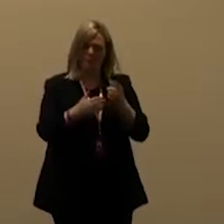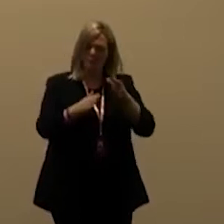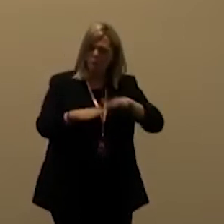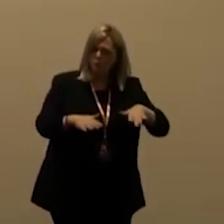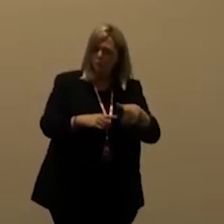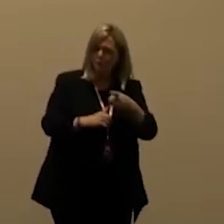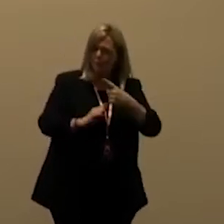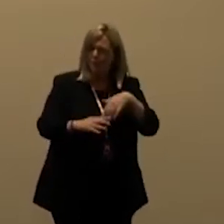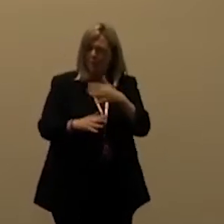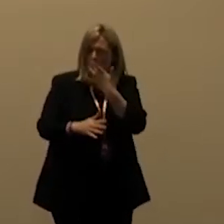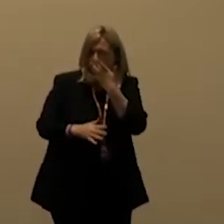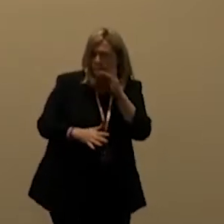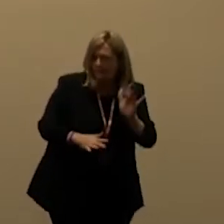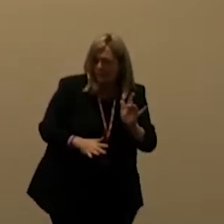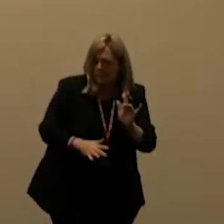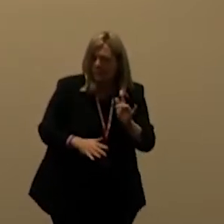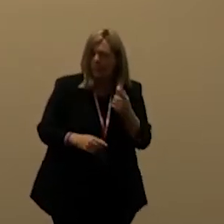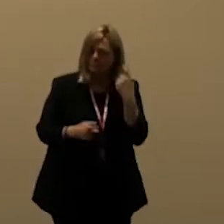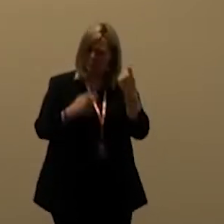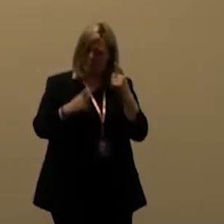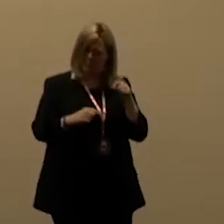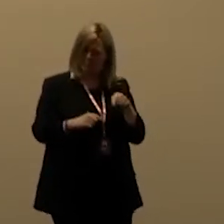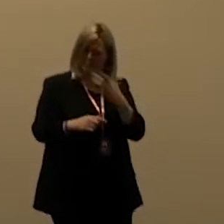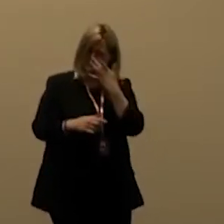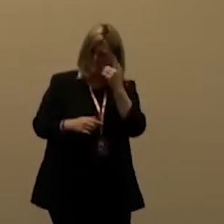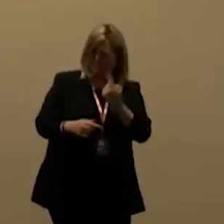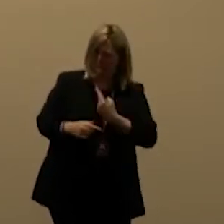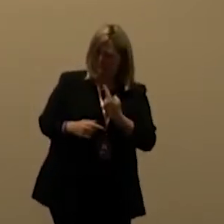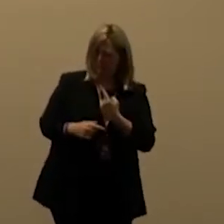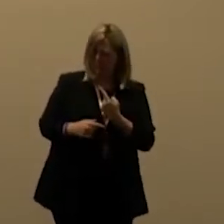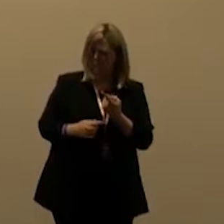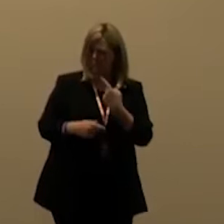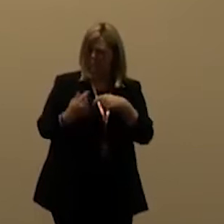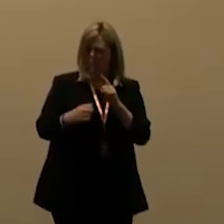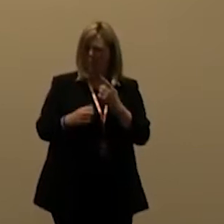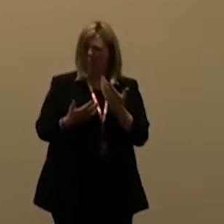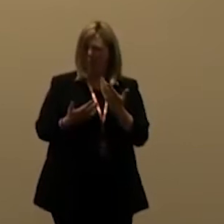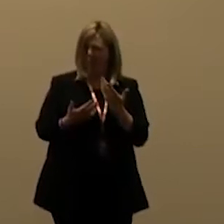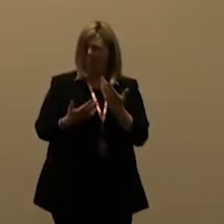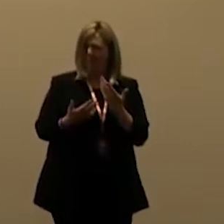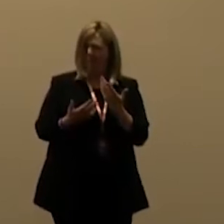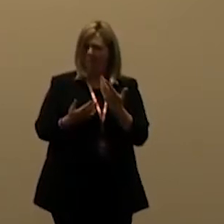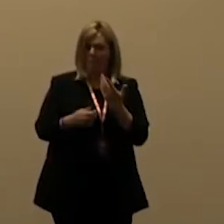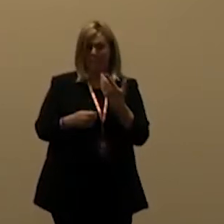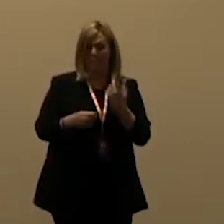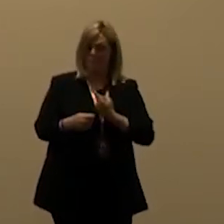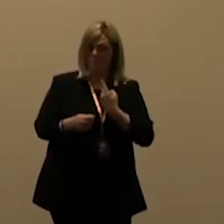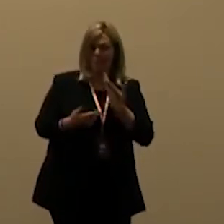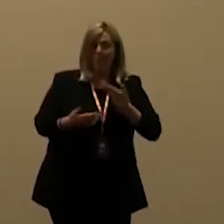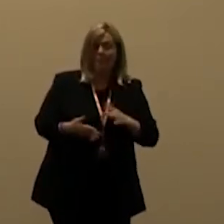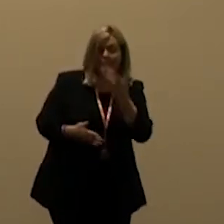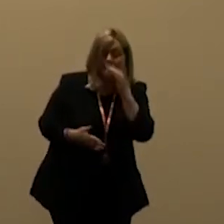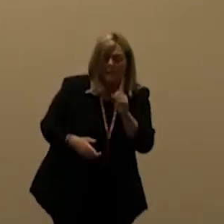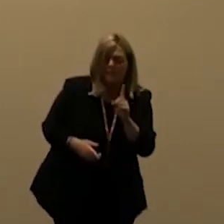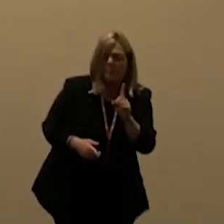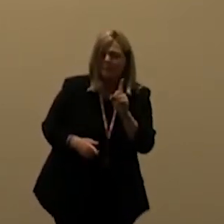10. Now, when you get down to that, of course, we've all had our own year of being 10, but we collectively